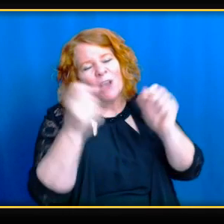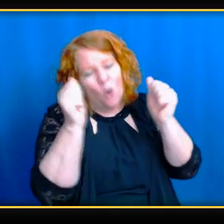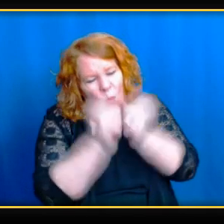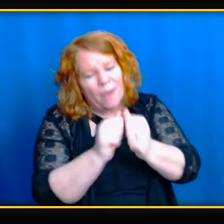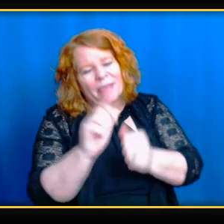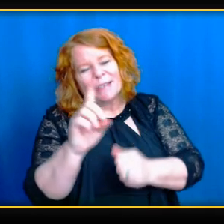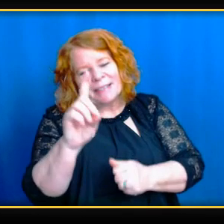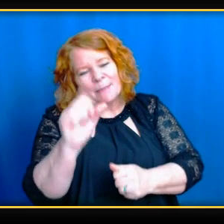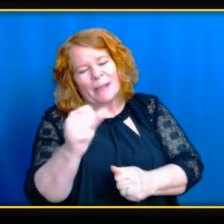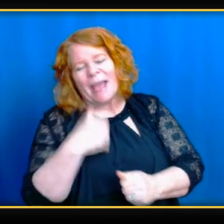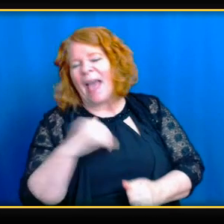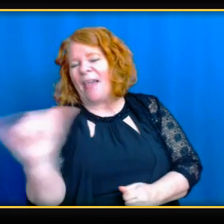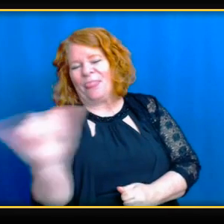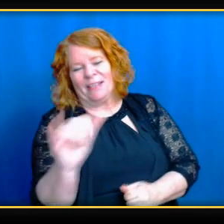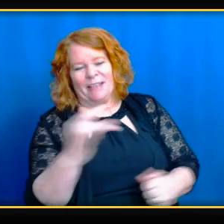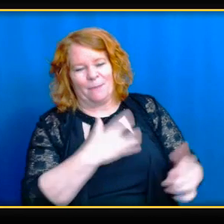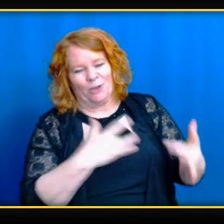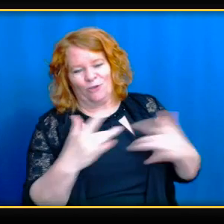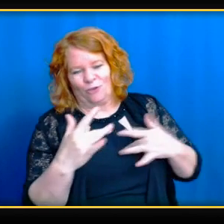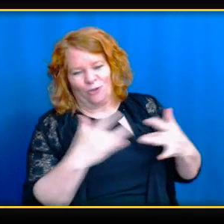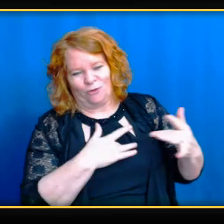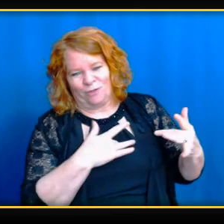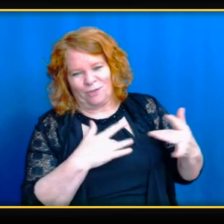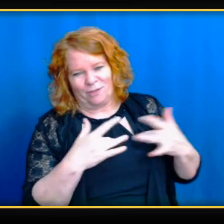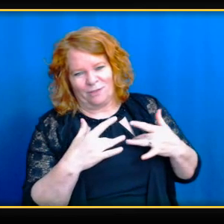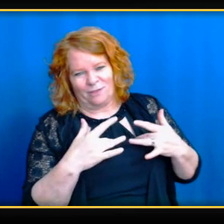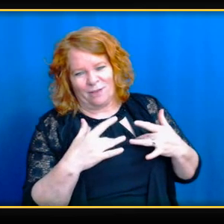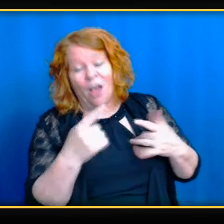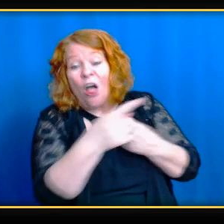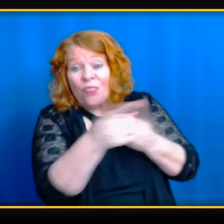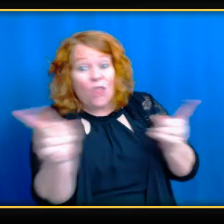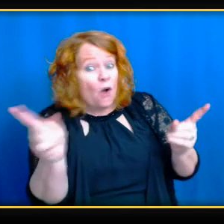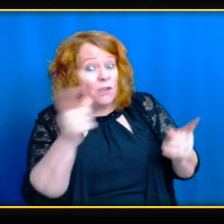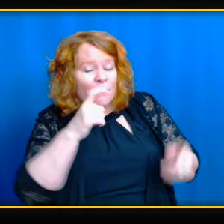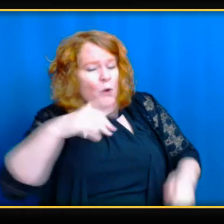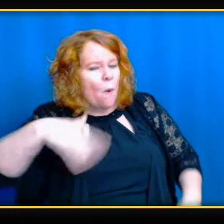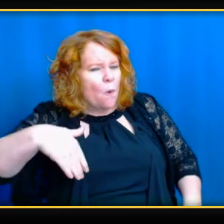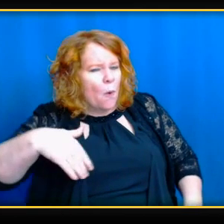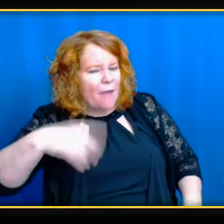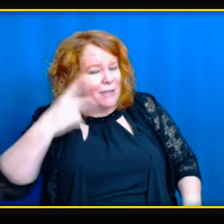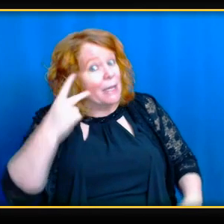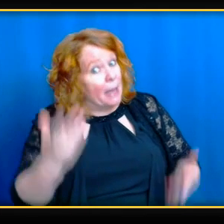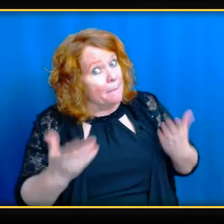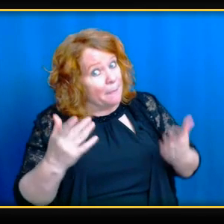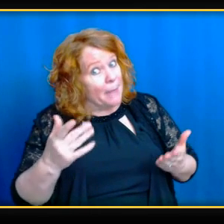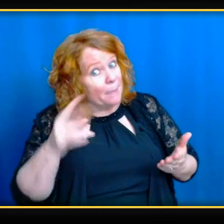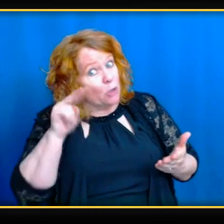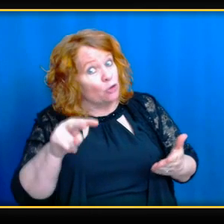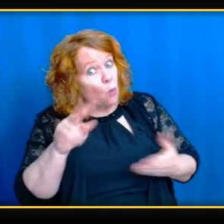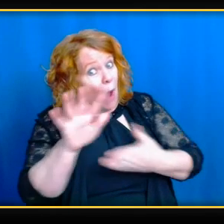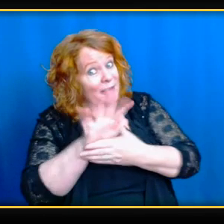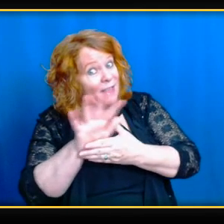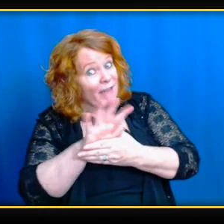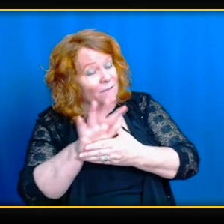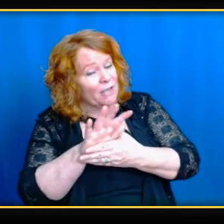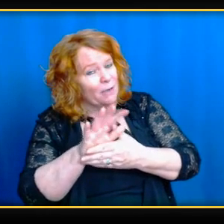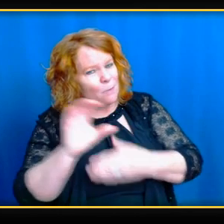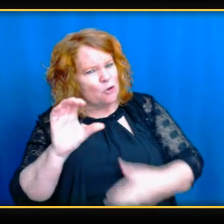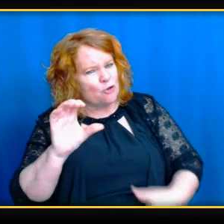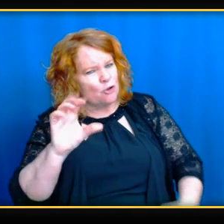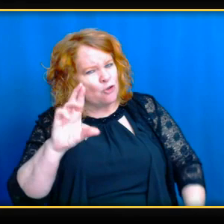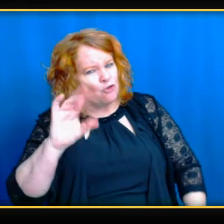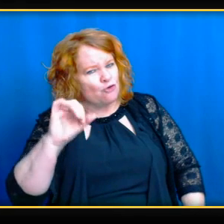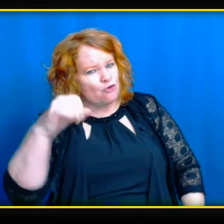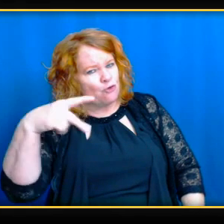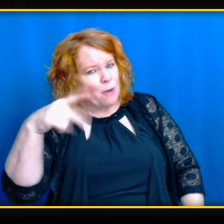concerns. And we, you know, for those of you who haven't seen, you may want to look at this film called Crip Camp, which came out